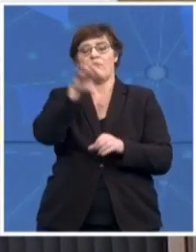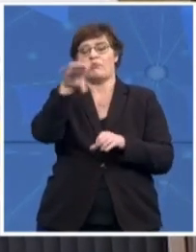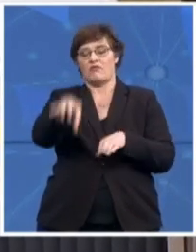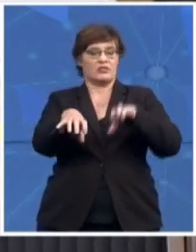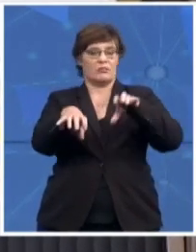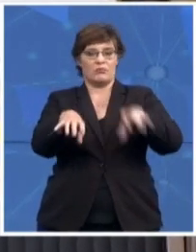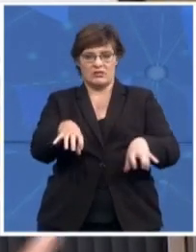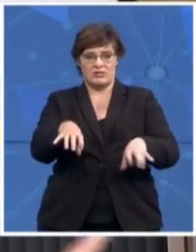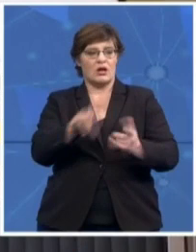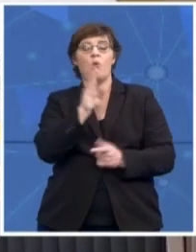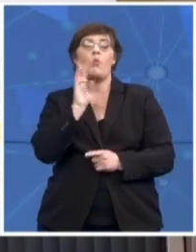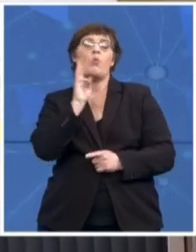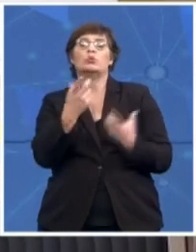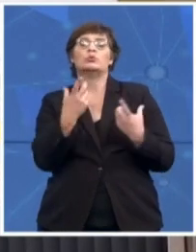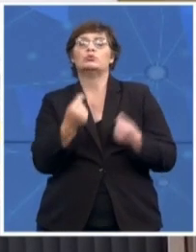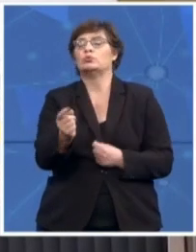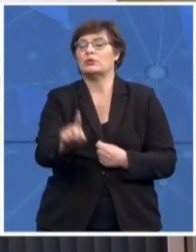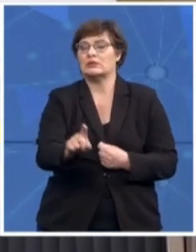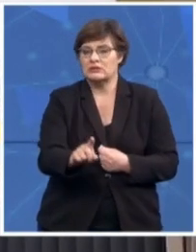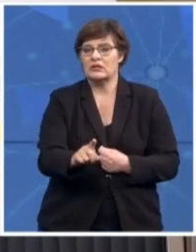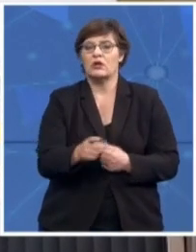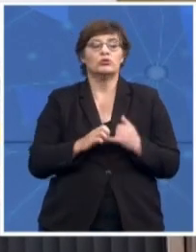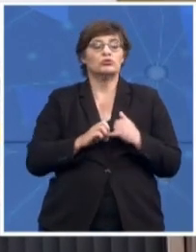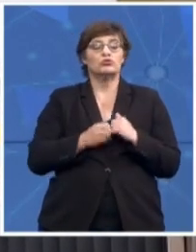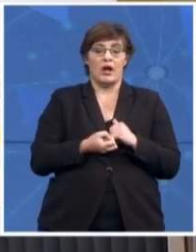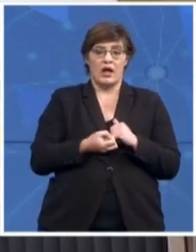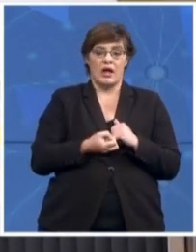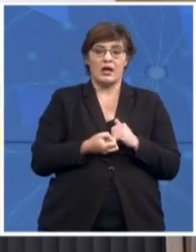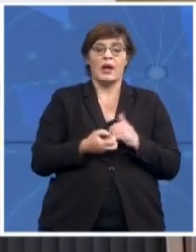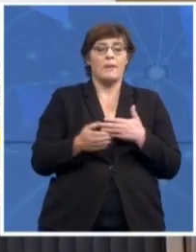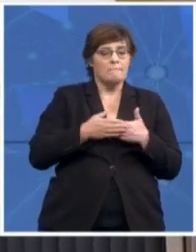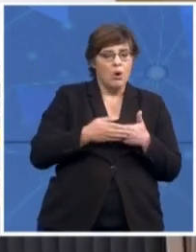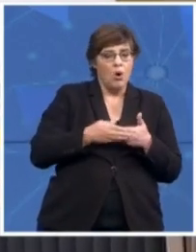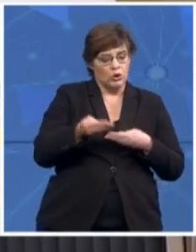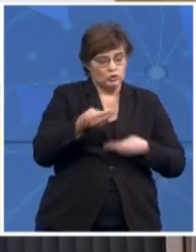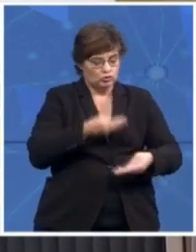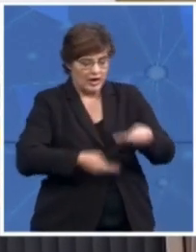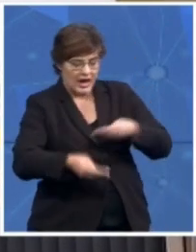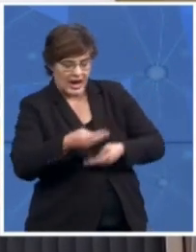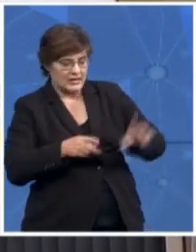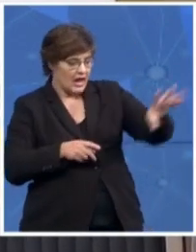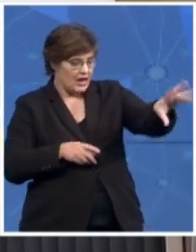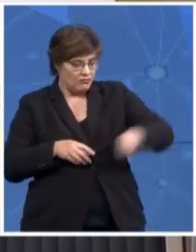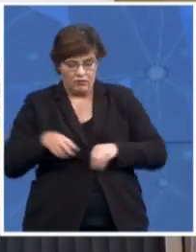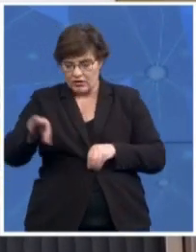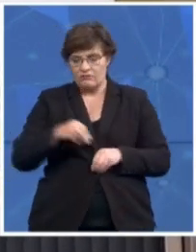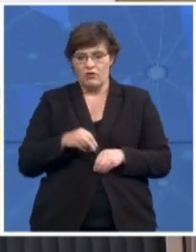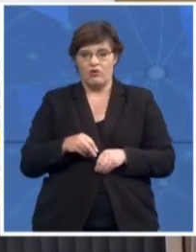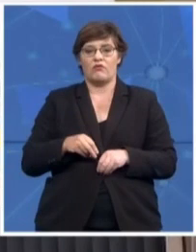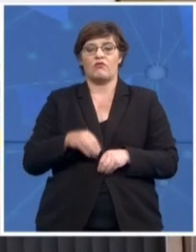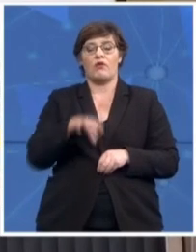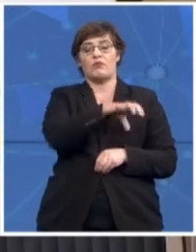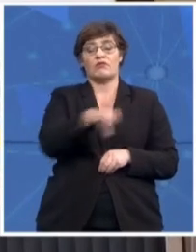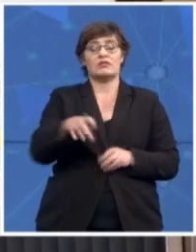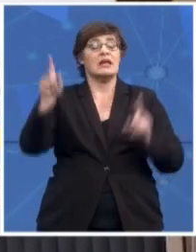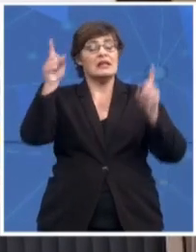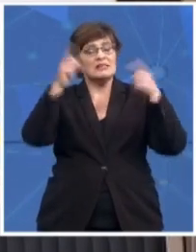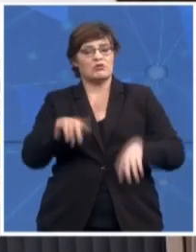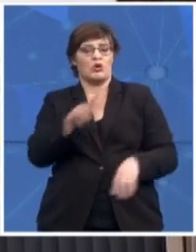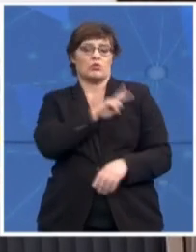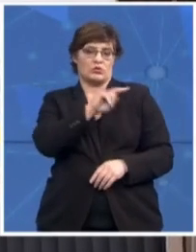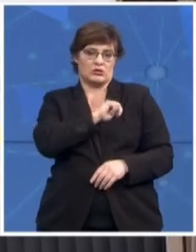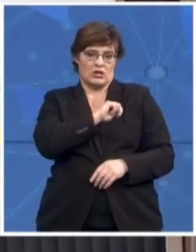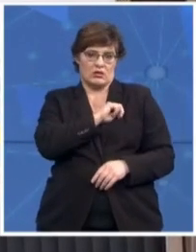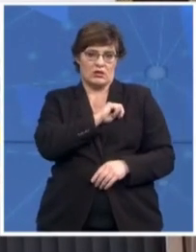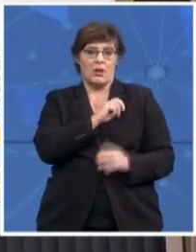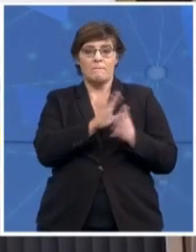of trying to get more trade into different provinces, especially here in KwaZulu-Natal, where we see a lot of our imports coming in, and